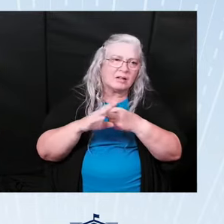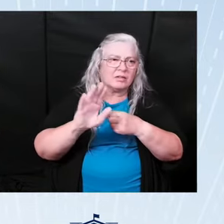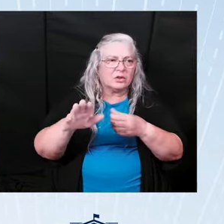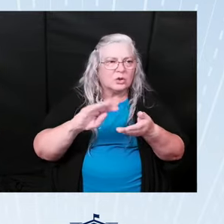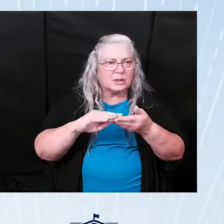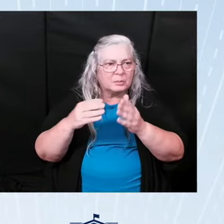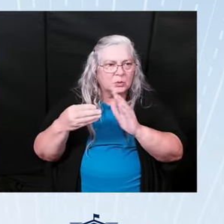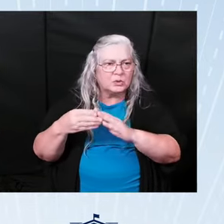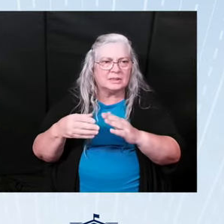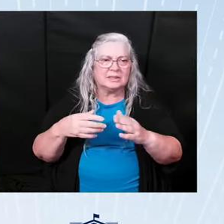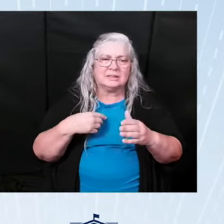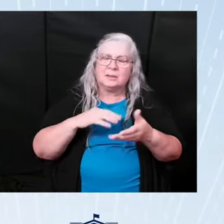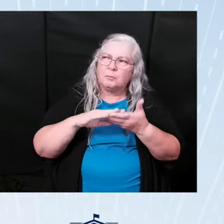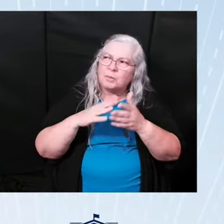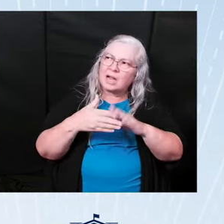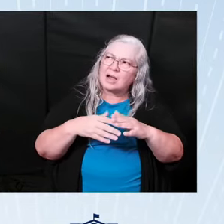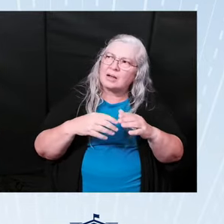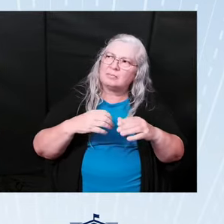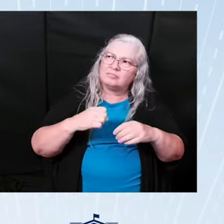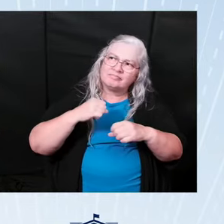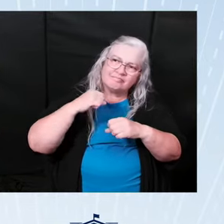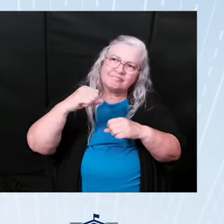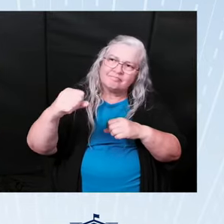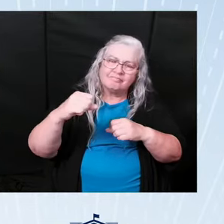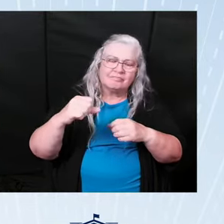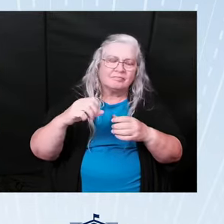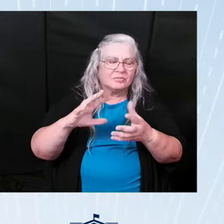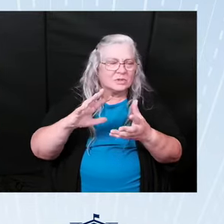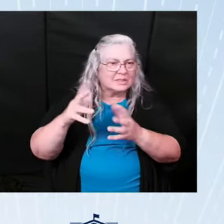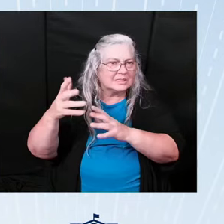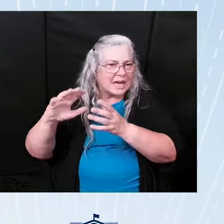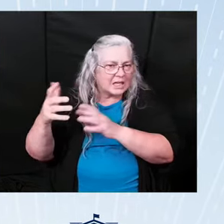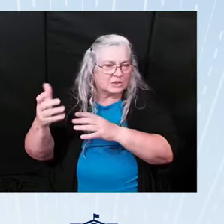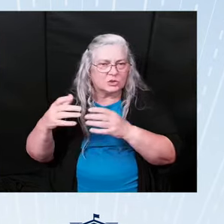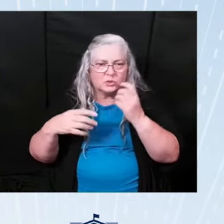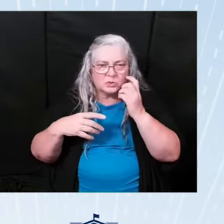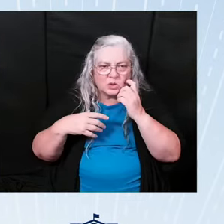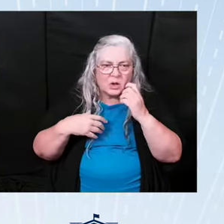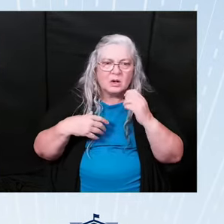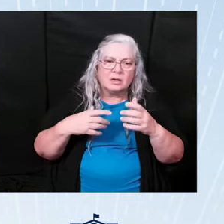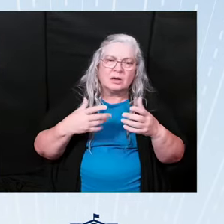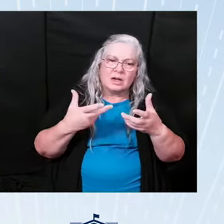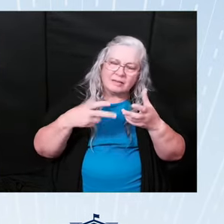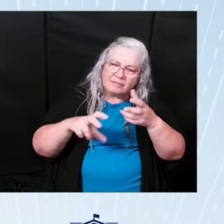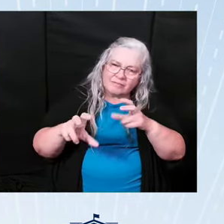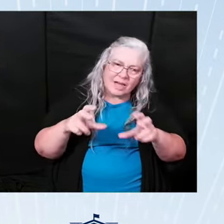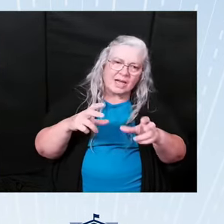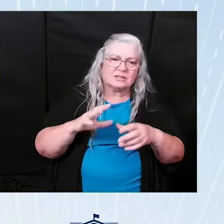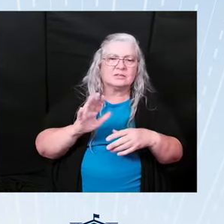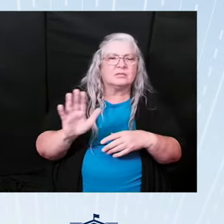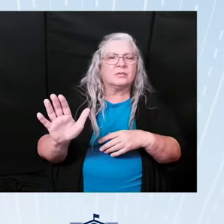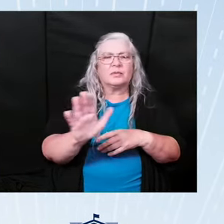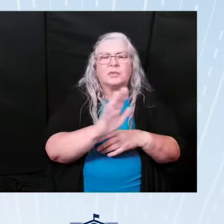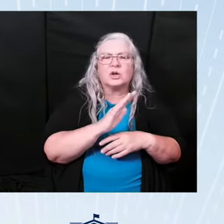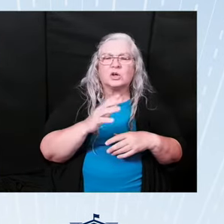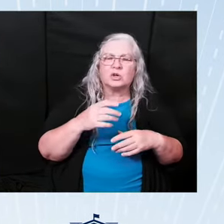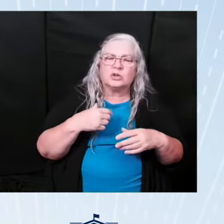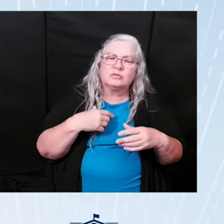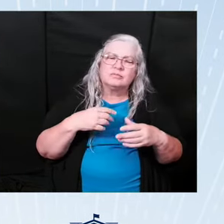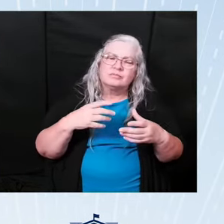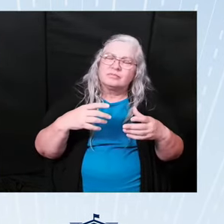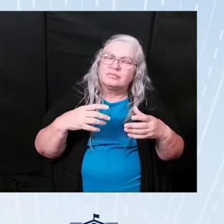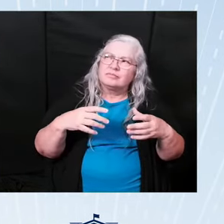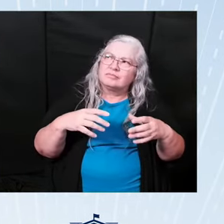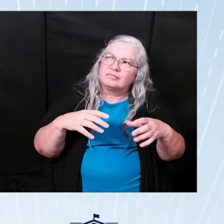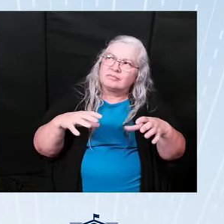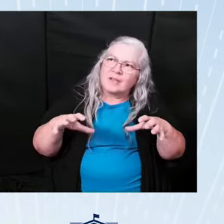that strategy. It makes the biggest investment in climate action in history to reduce emissions from across all sectors, from power,